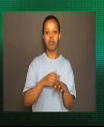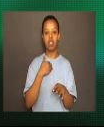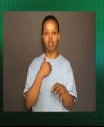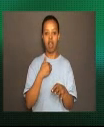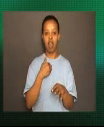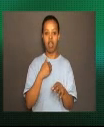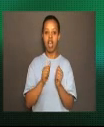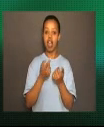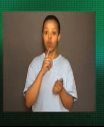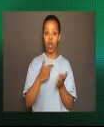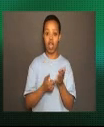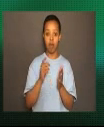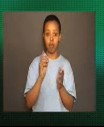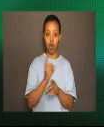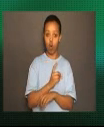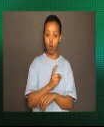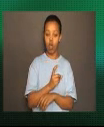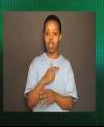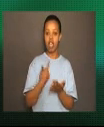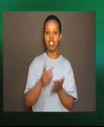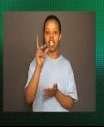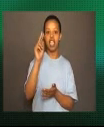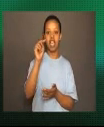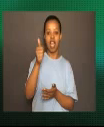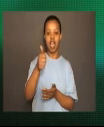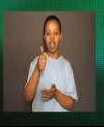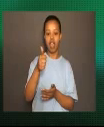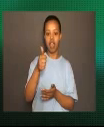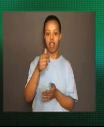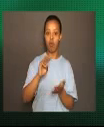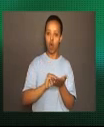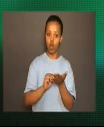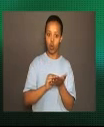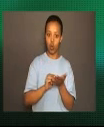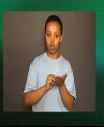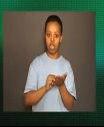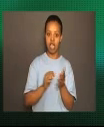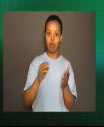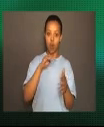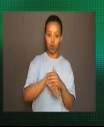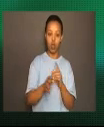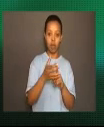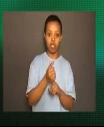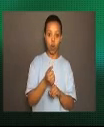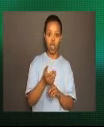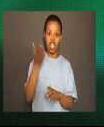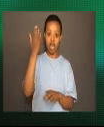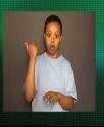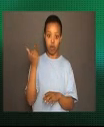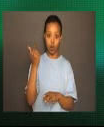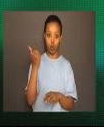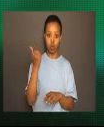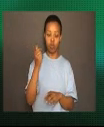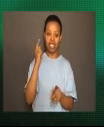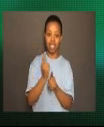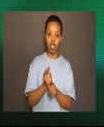DNA molecule formed contains one strand from the original DNA, and